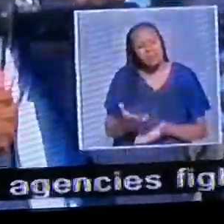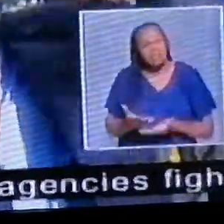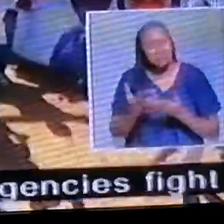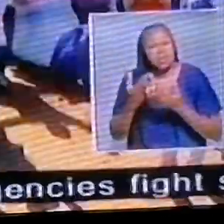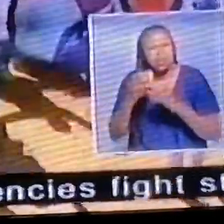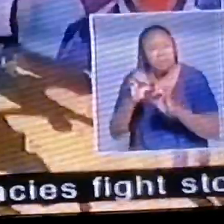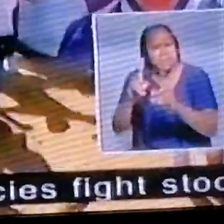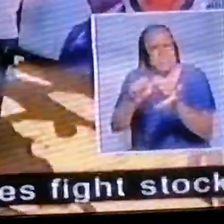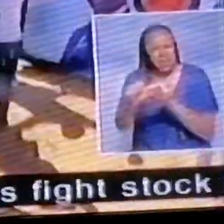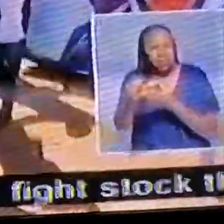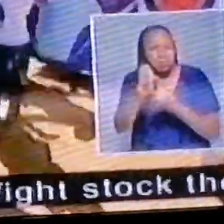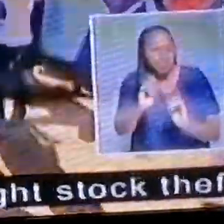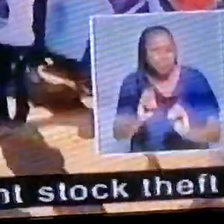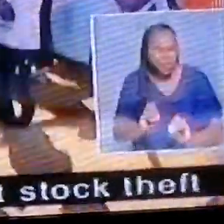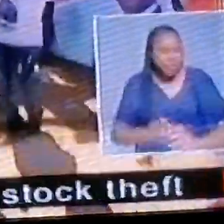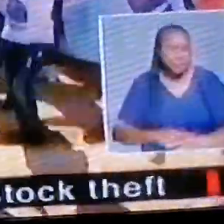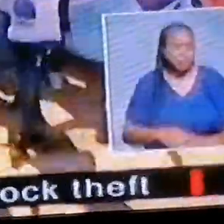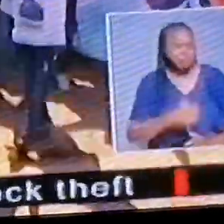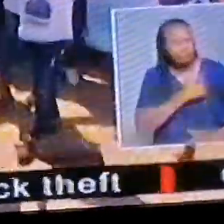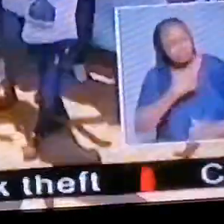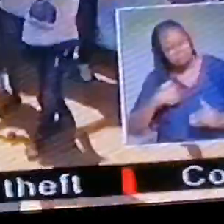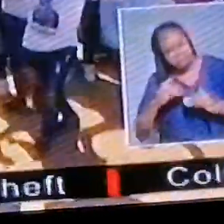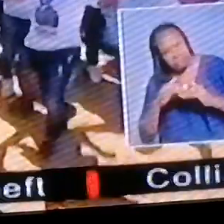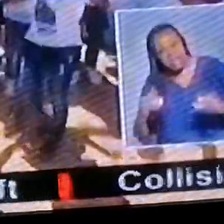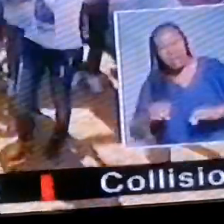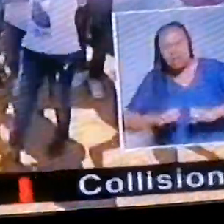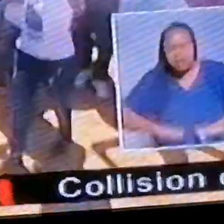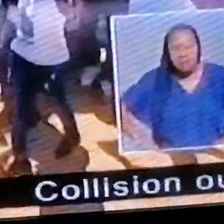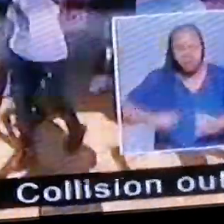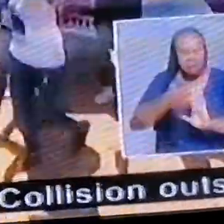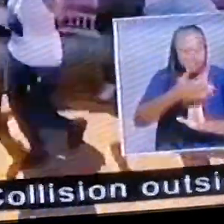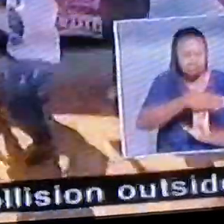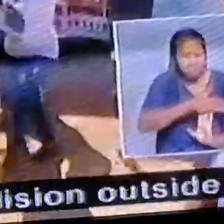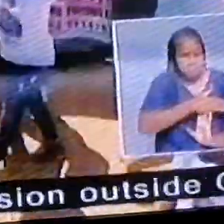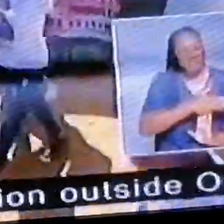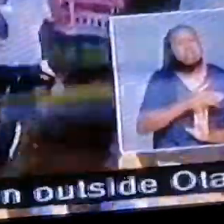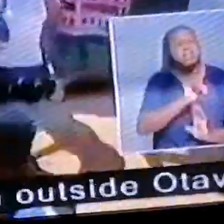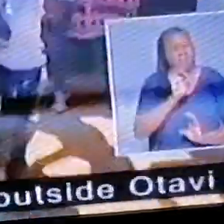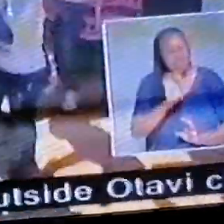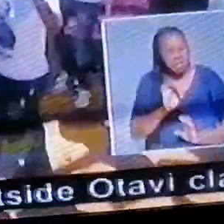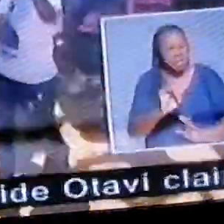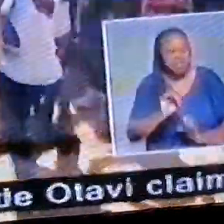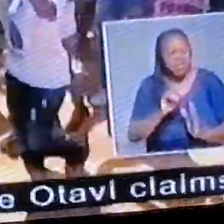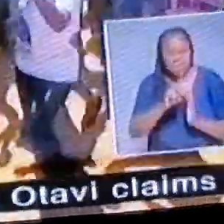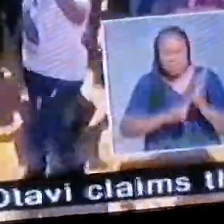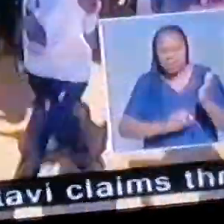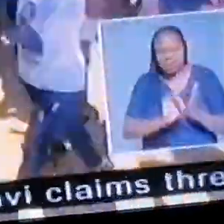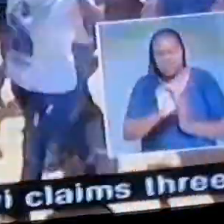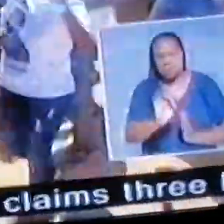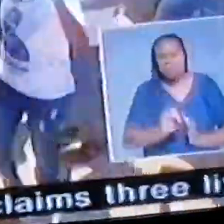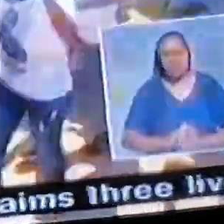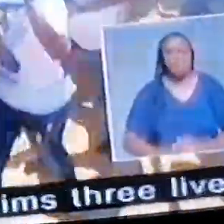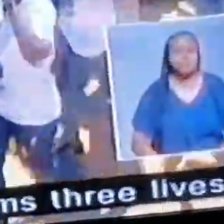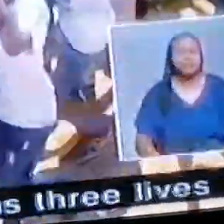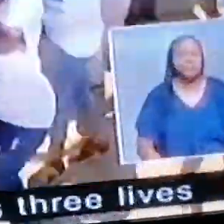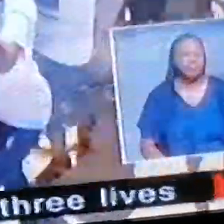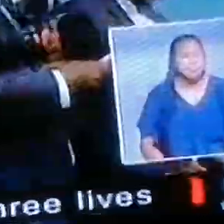education. Gender equity and environmental protection are also on his list of